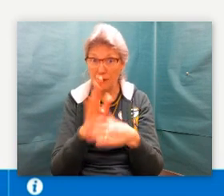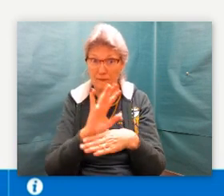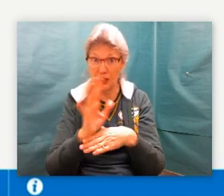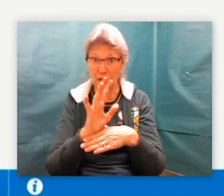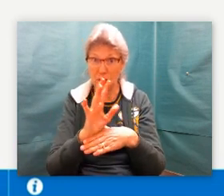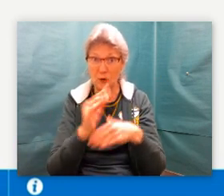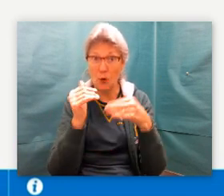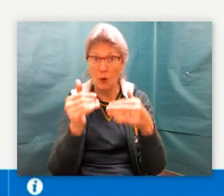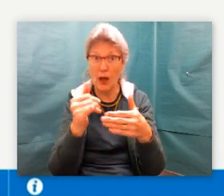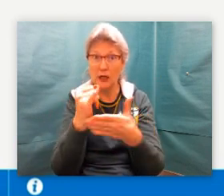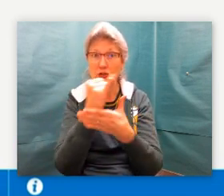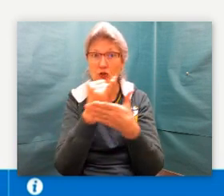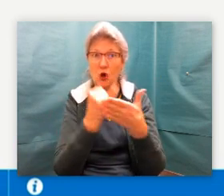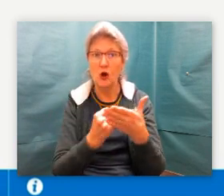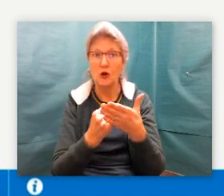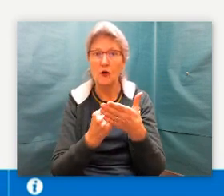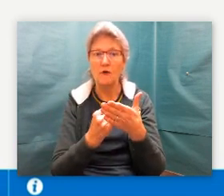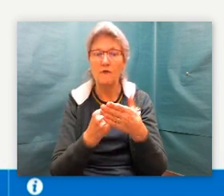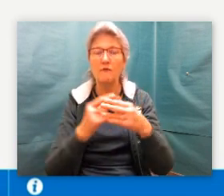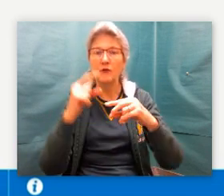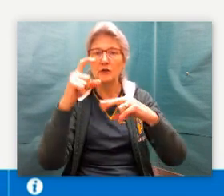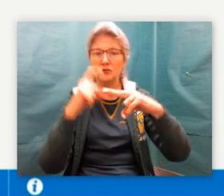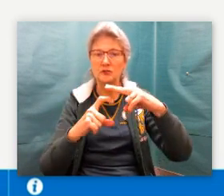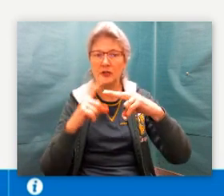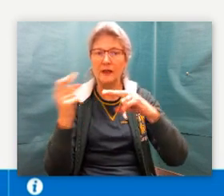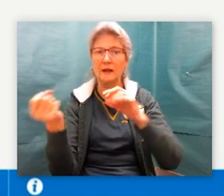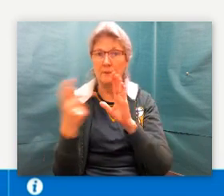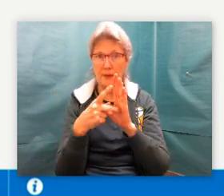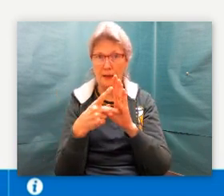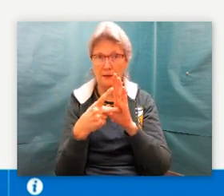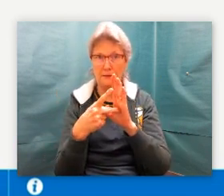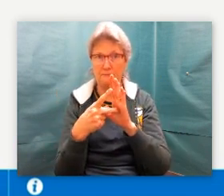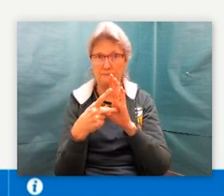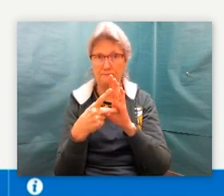your fractions and then check back in.